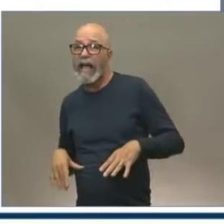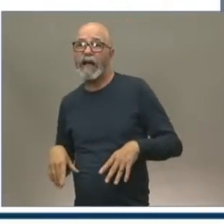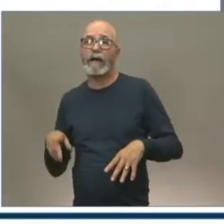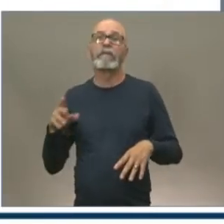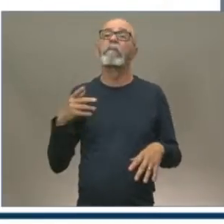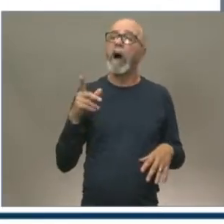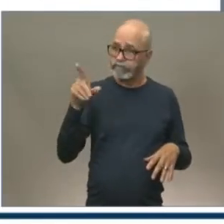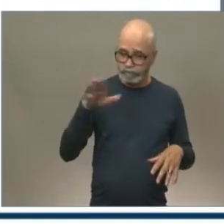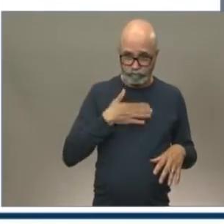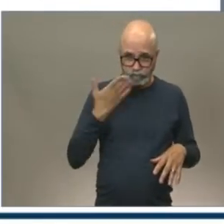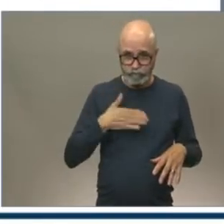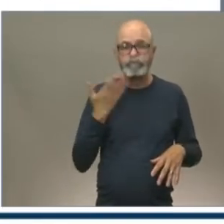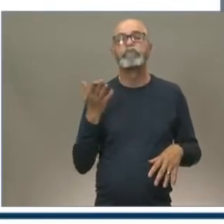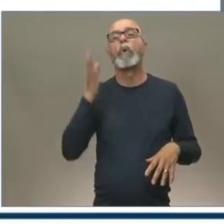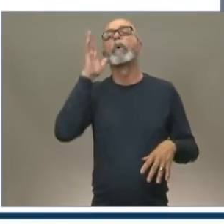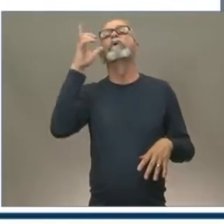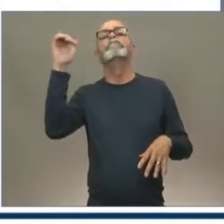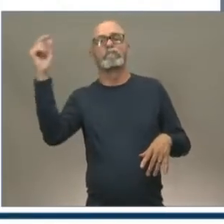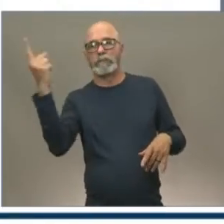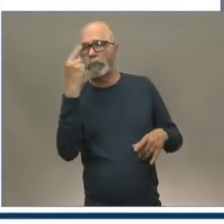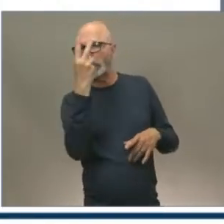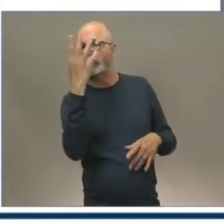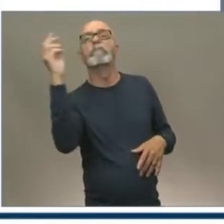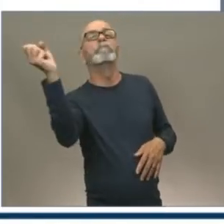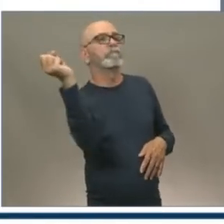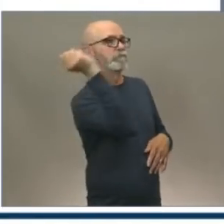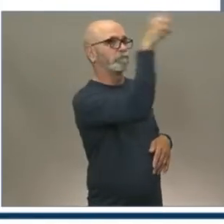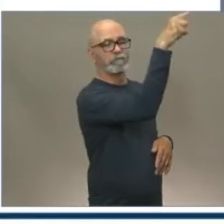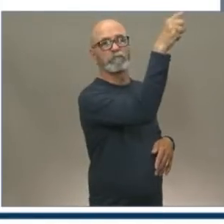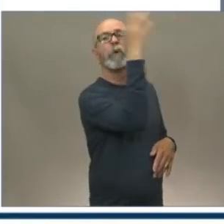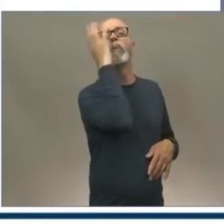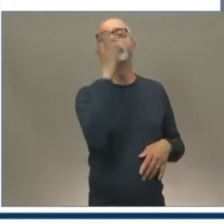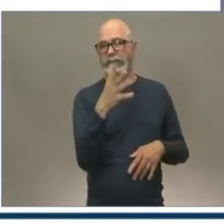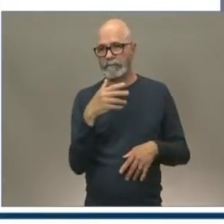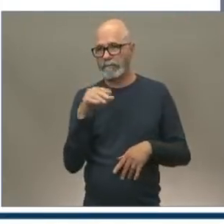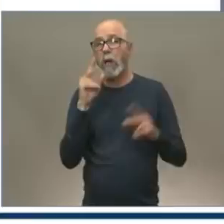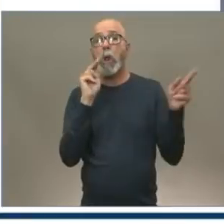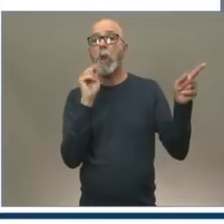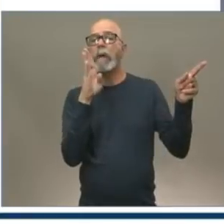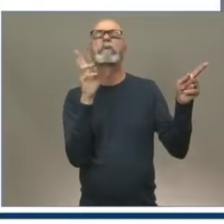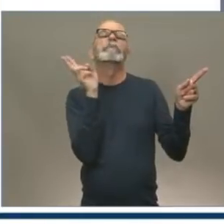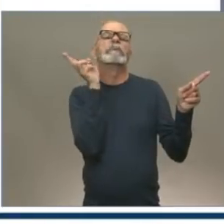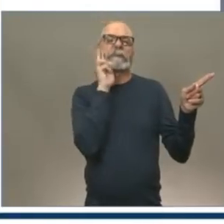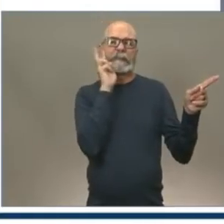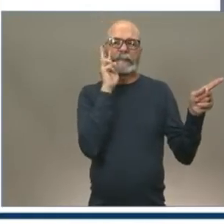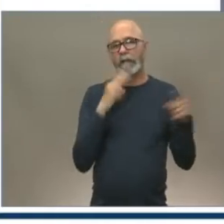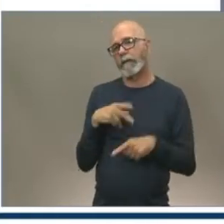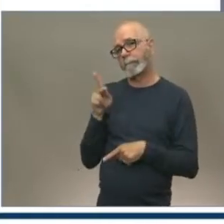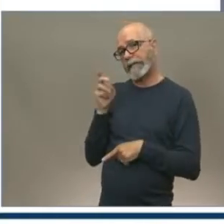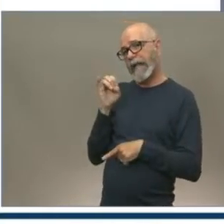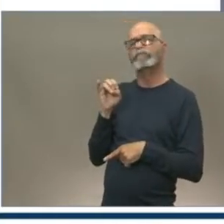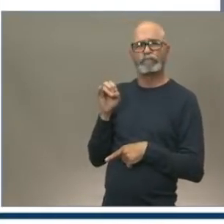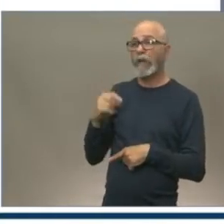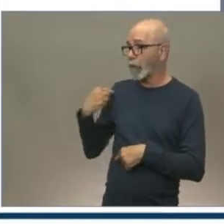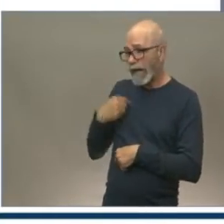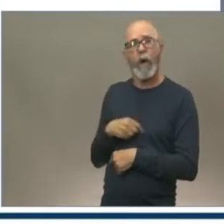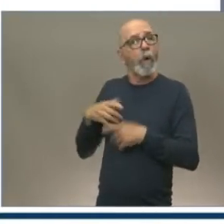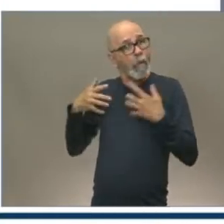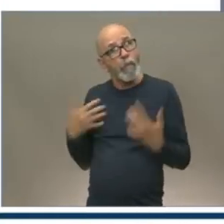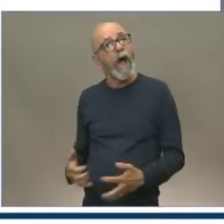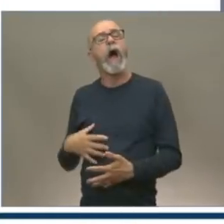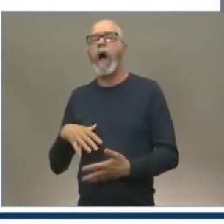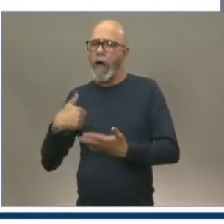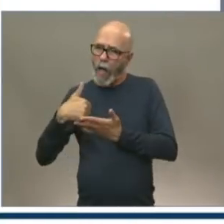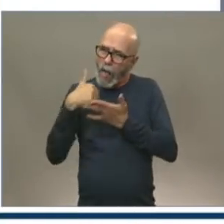know PEI is looking at it, New Brunswick's still looking at it, same as us. We all love to help, but we also want to help the country